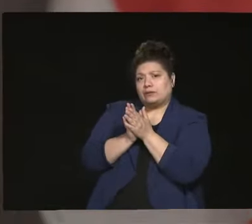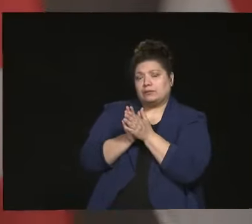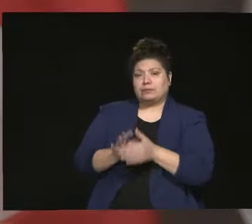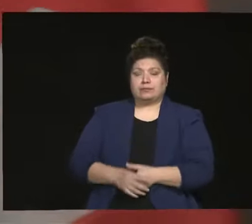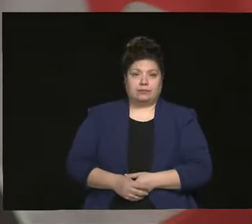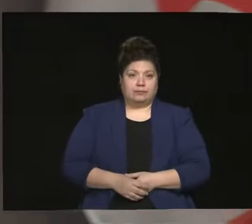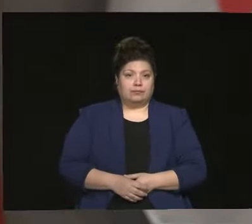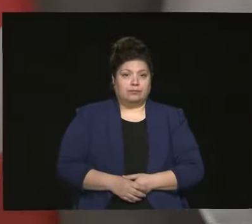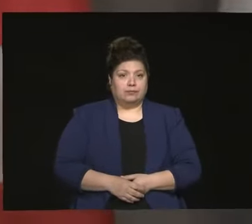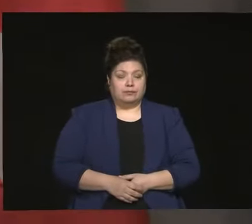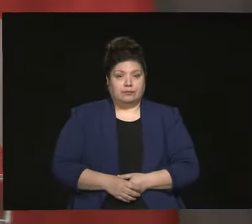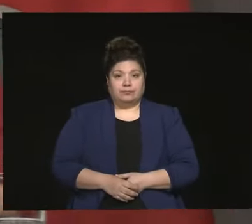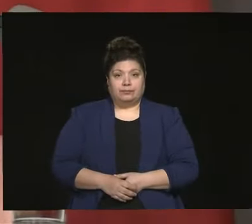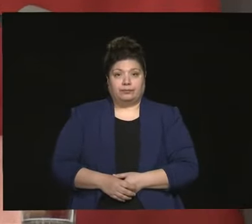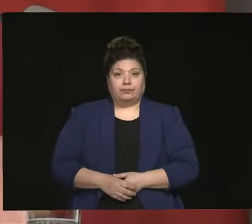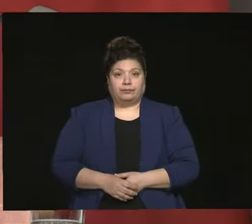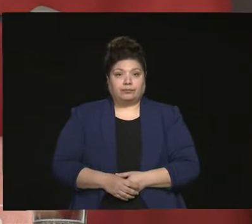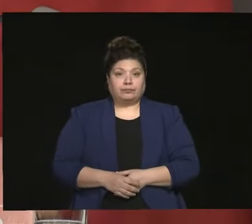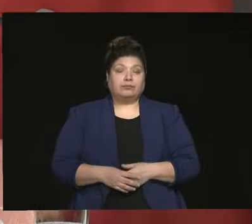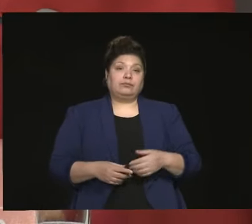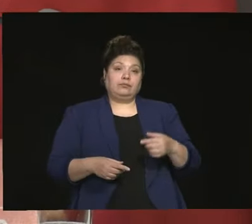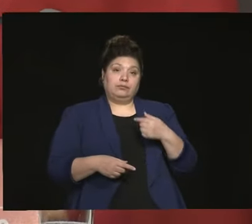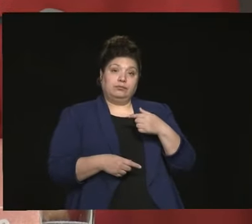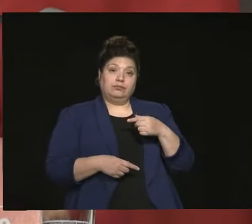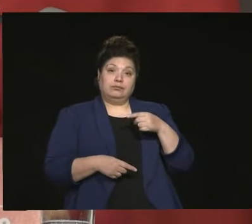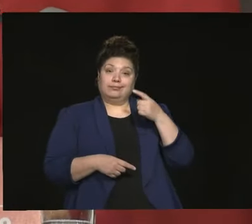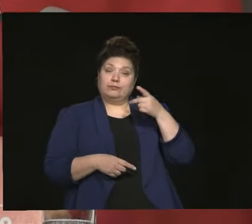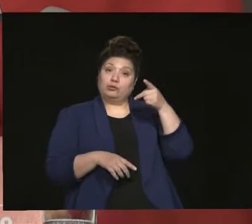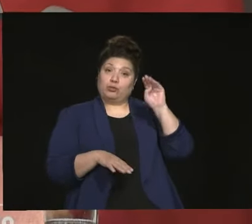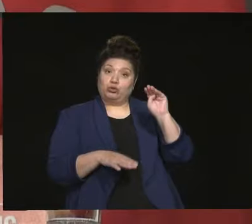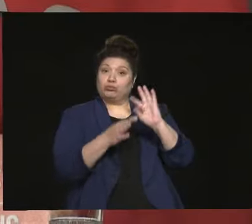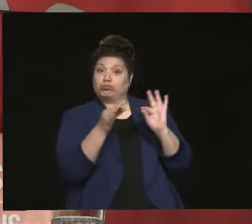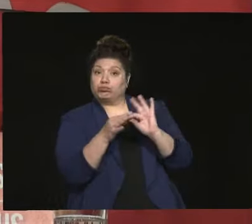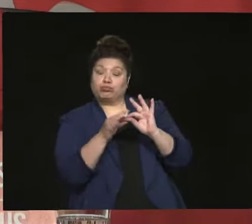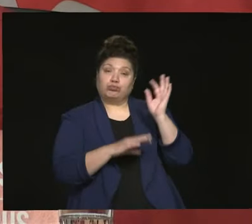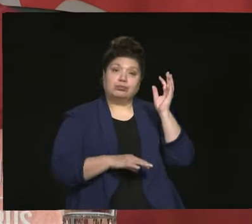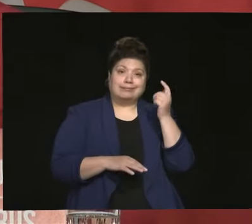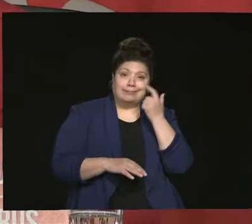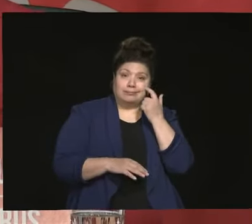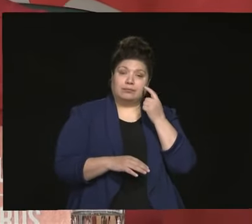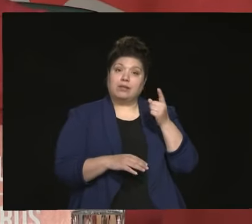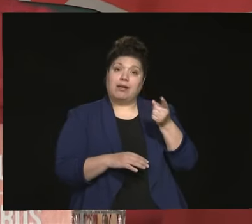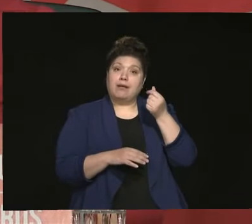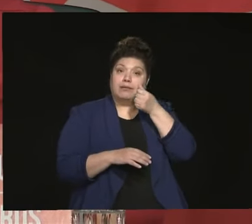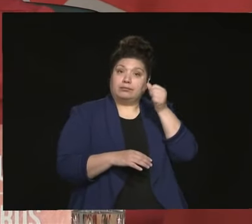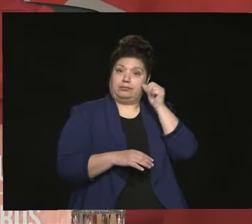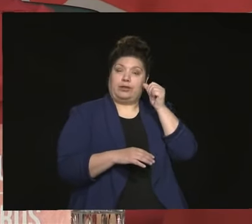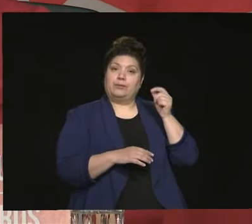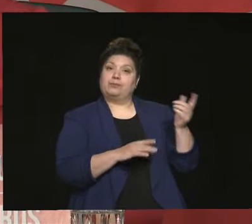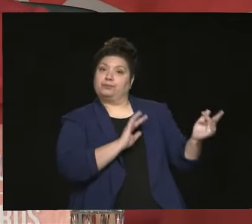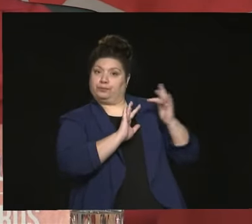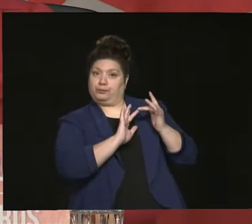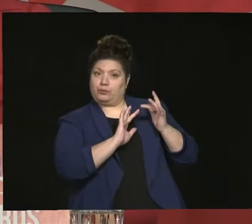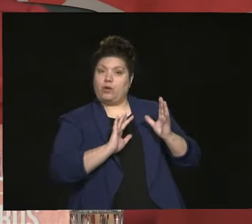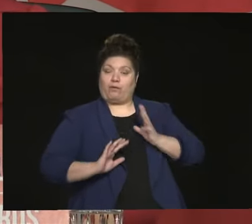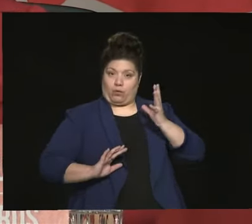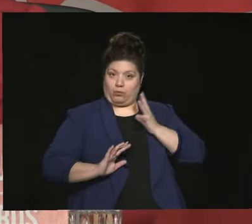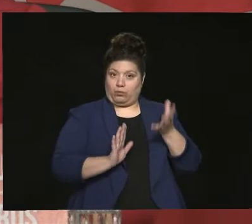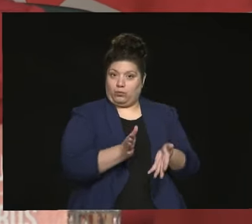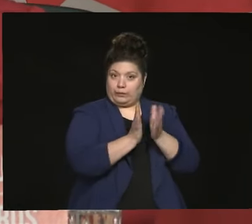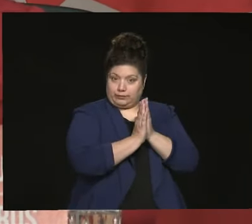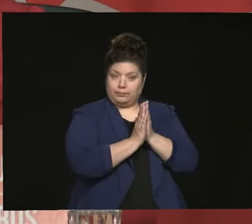We received, as the Prime Minister said, we received late last night a formal request from the province of